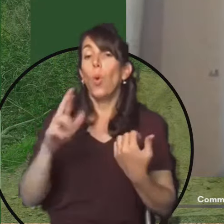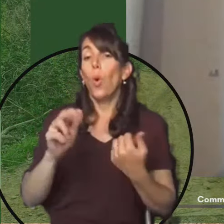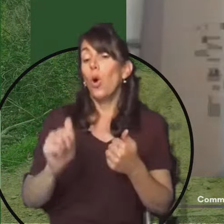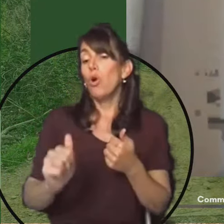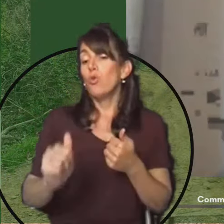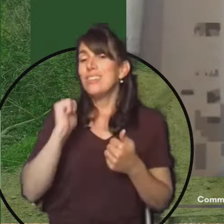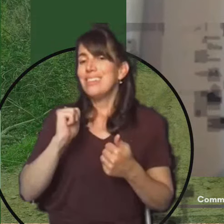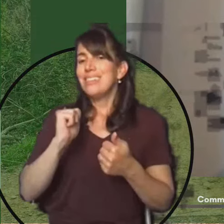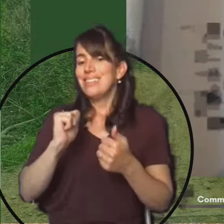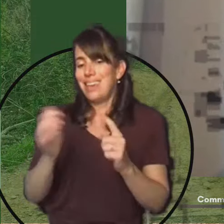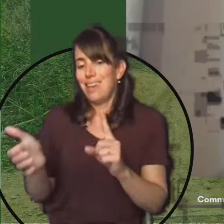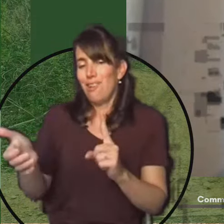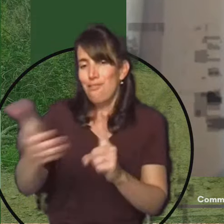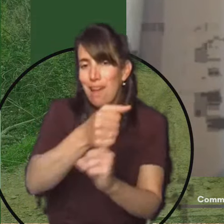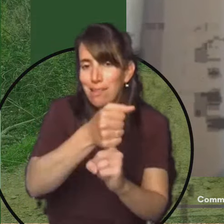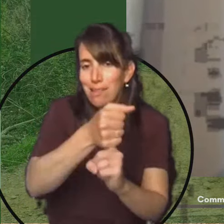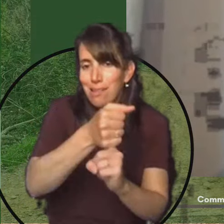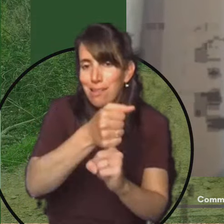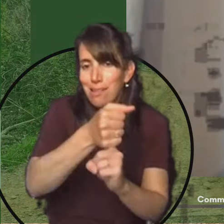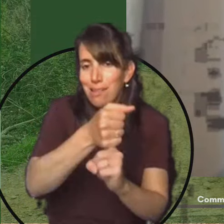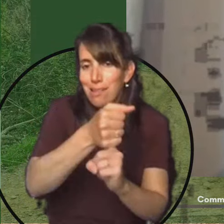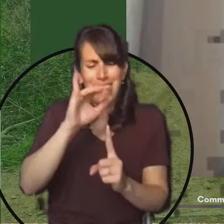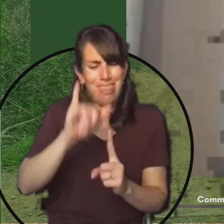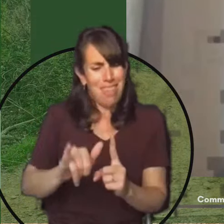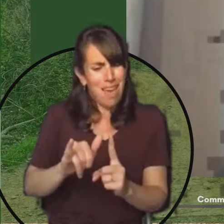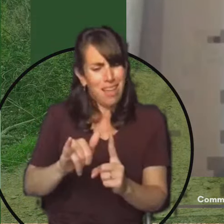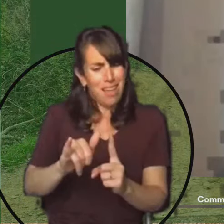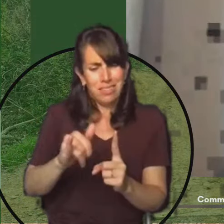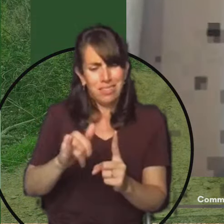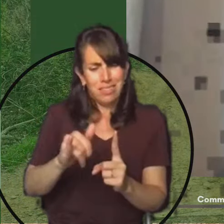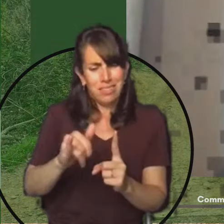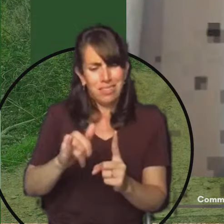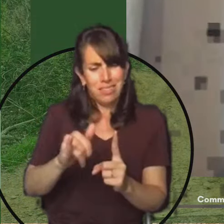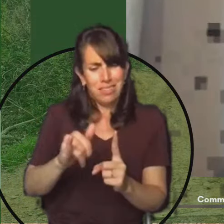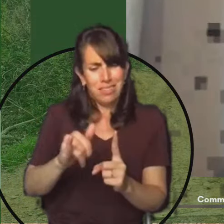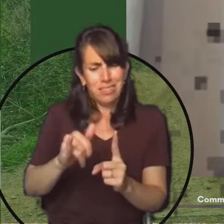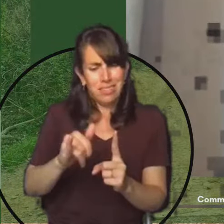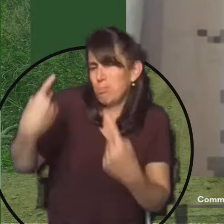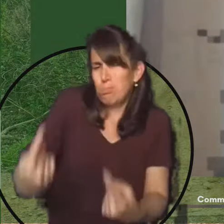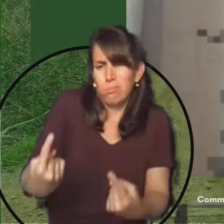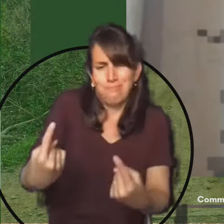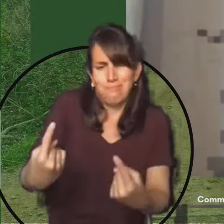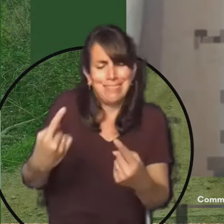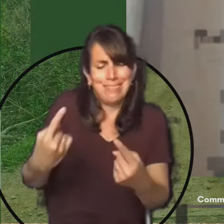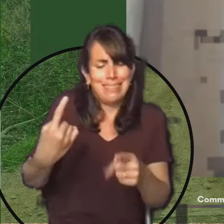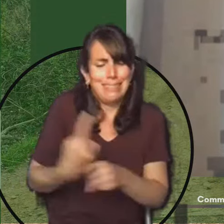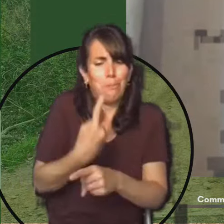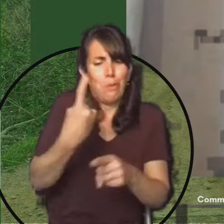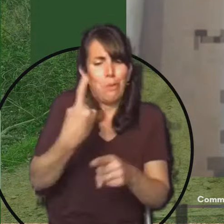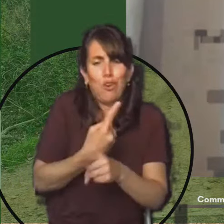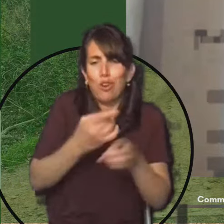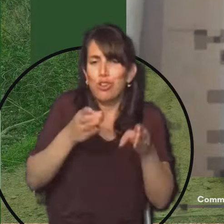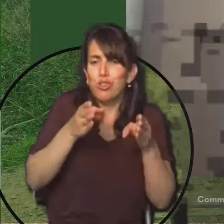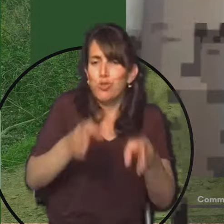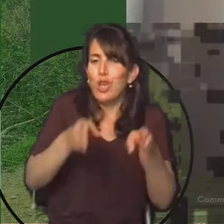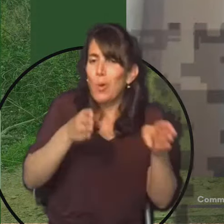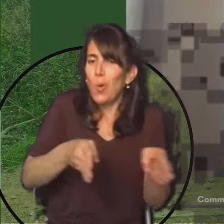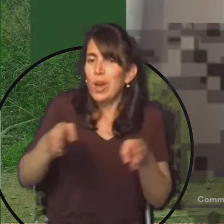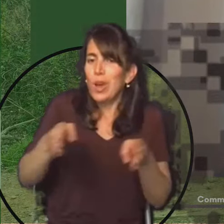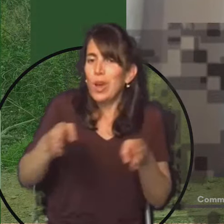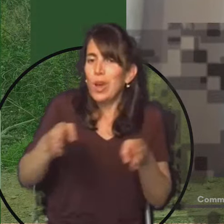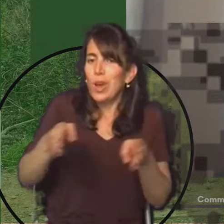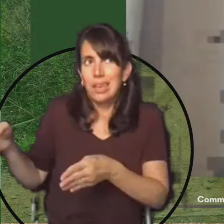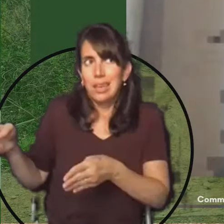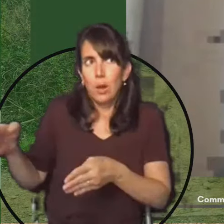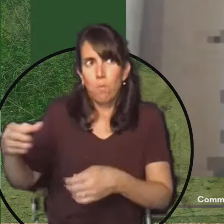again, organizers and activists who've been doing any kind of street organizing are used to getting. Things we would